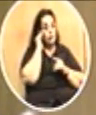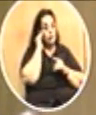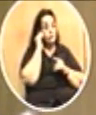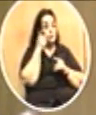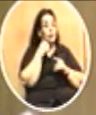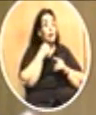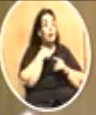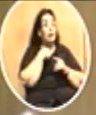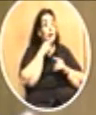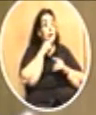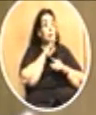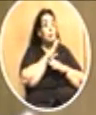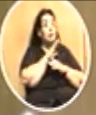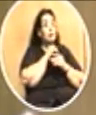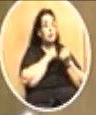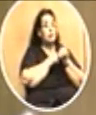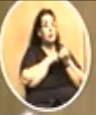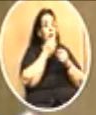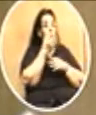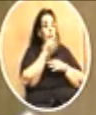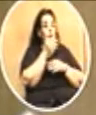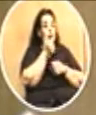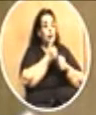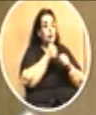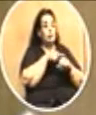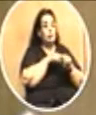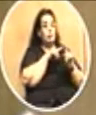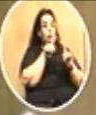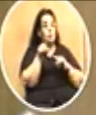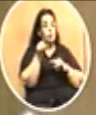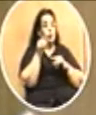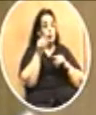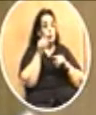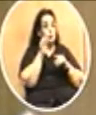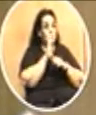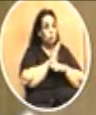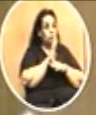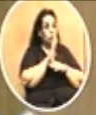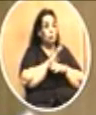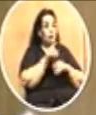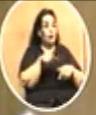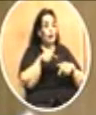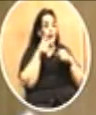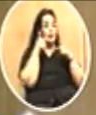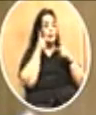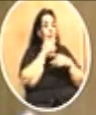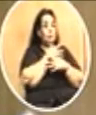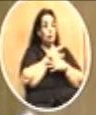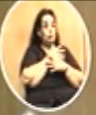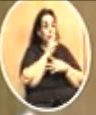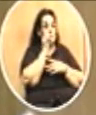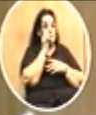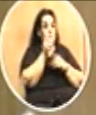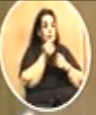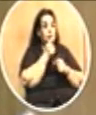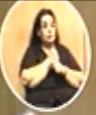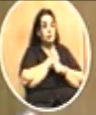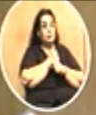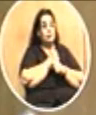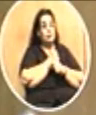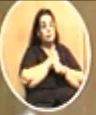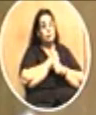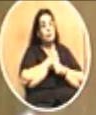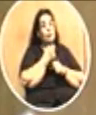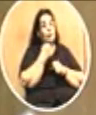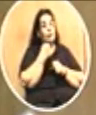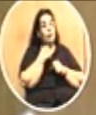I pledged allegiance to the flag every time I would go to a movie theater. I lived in Germany for 7 years.